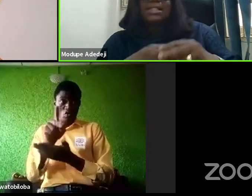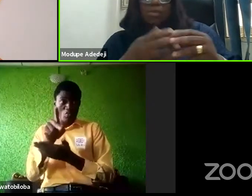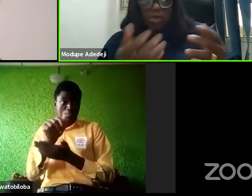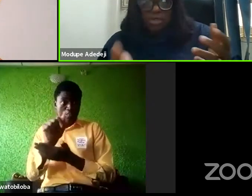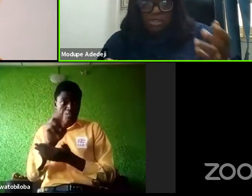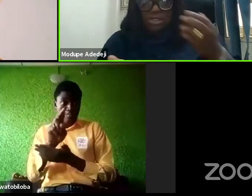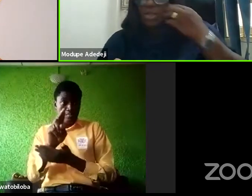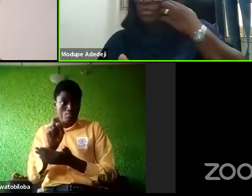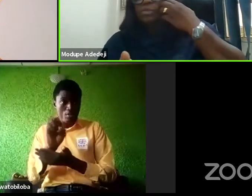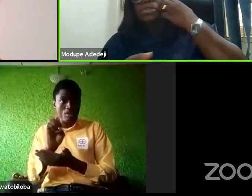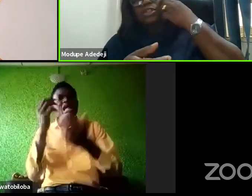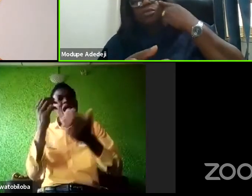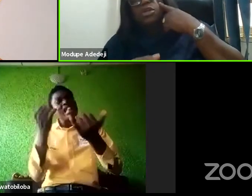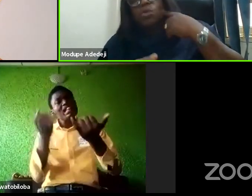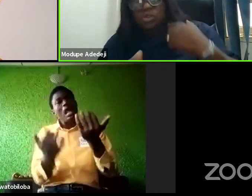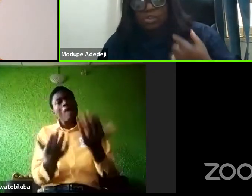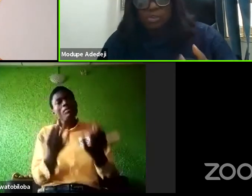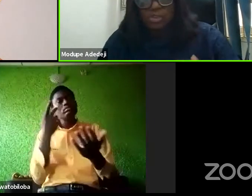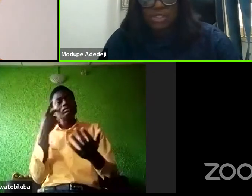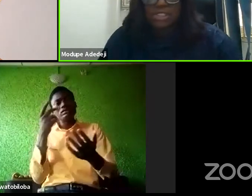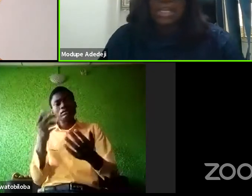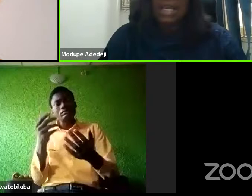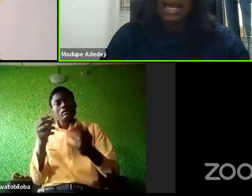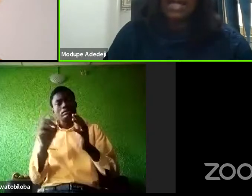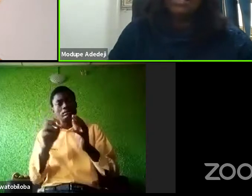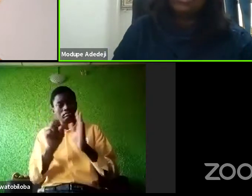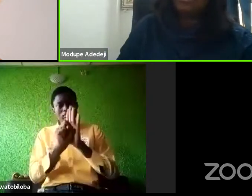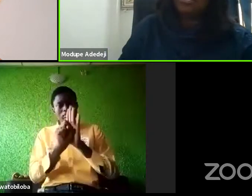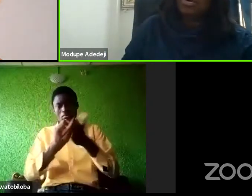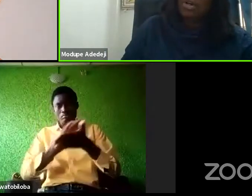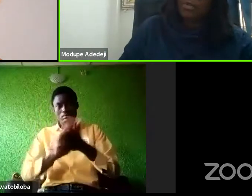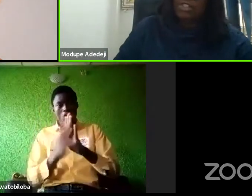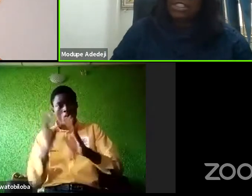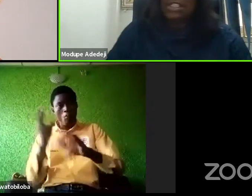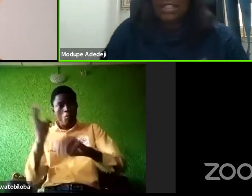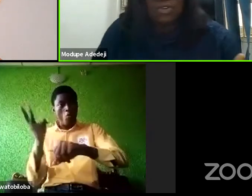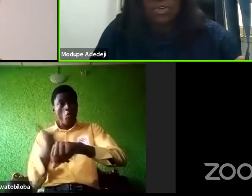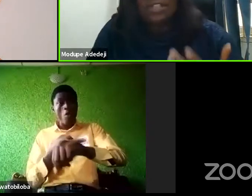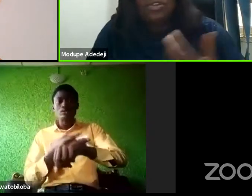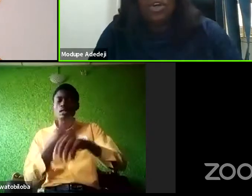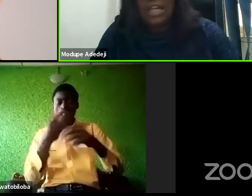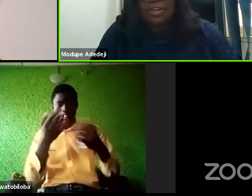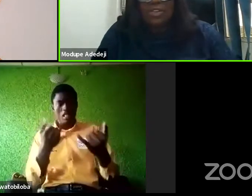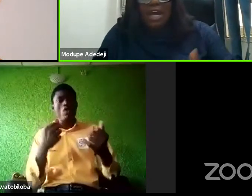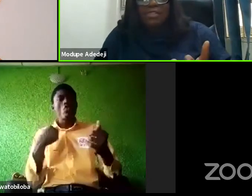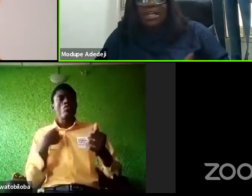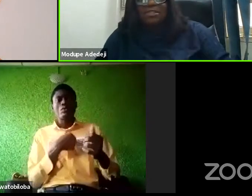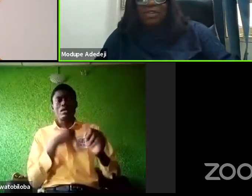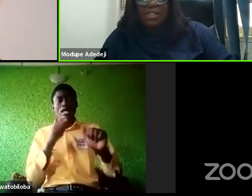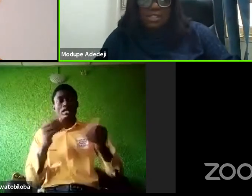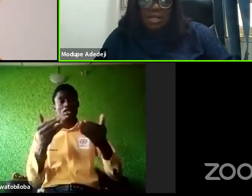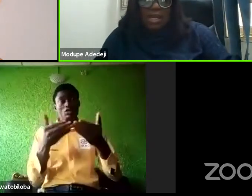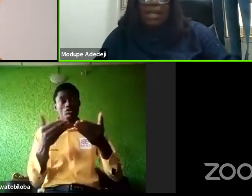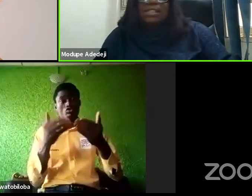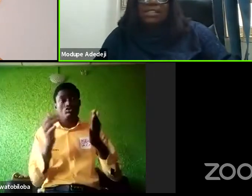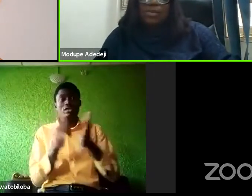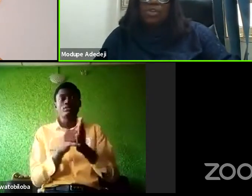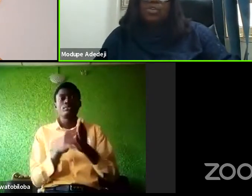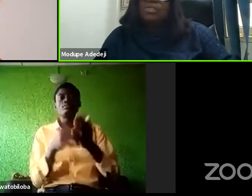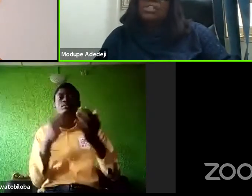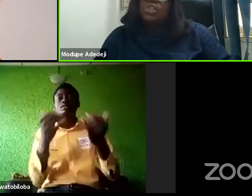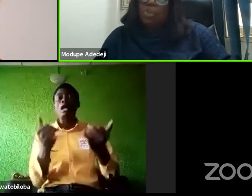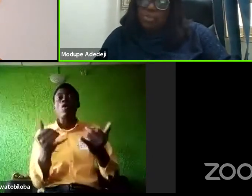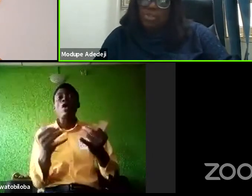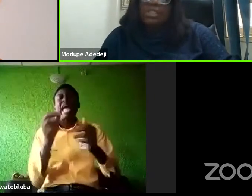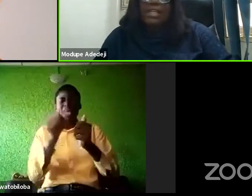symptoms are getting worse. Then you want to introduce it. And the reason for this is that there's no drug that does not have a side effect. And this is